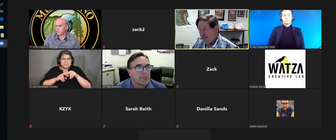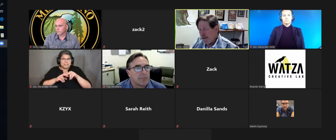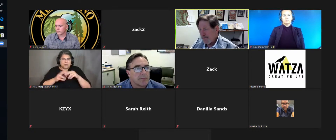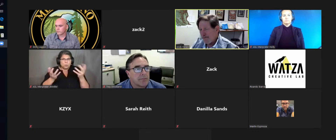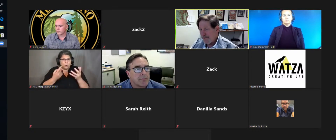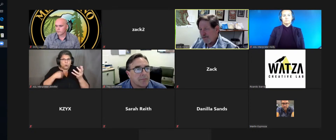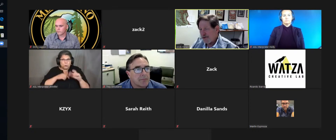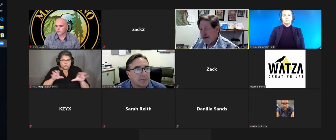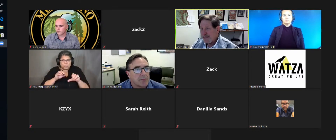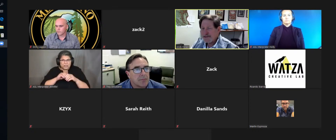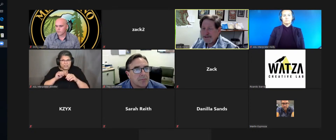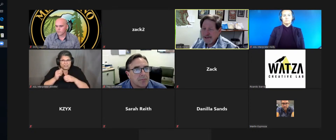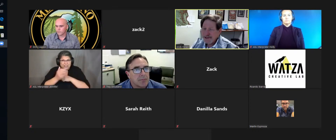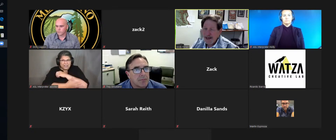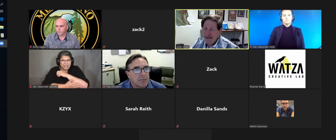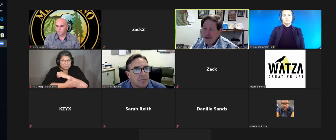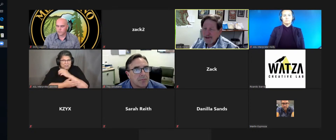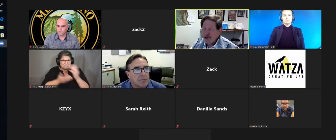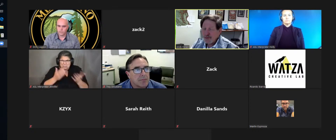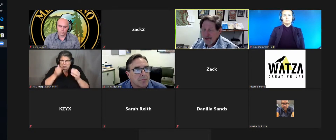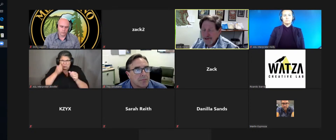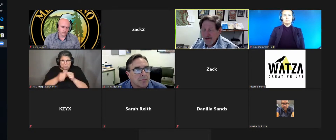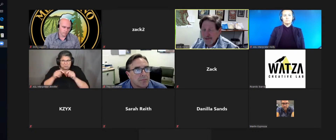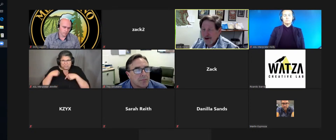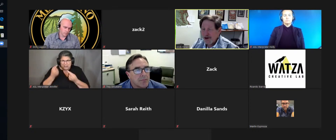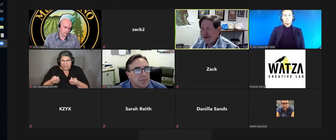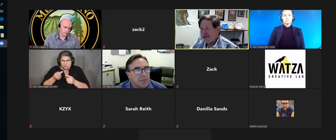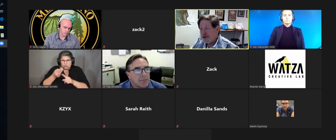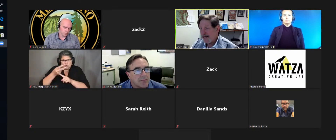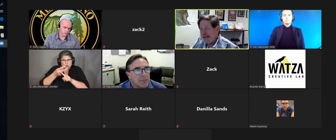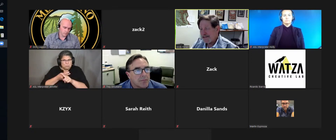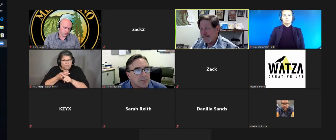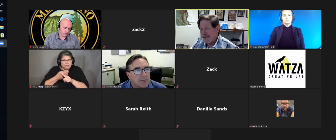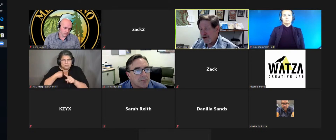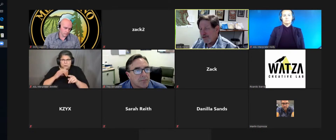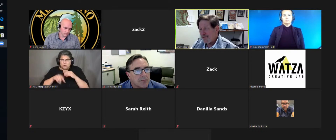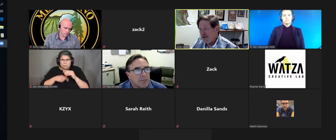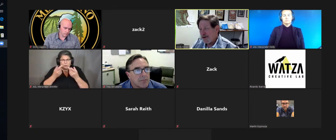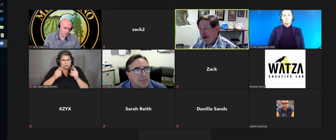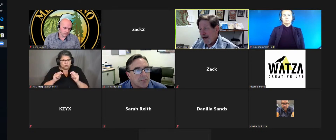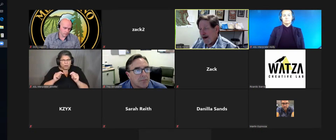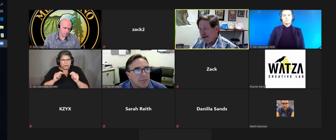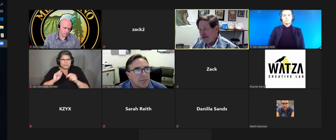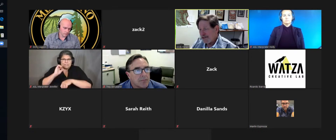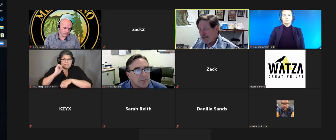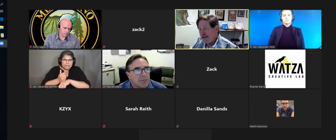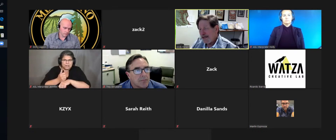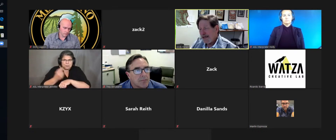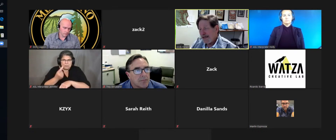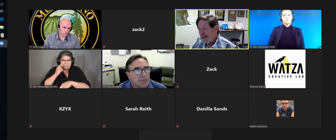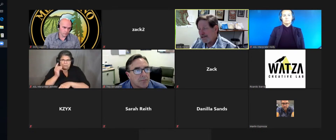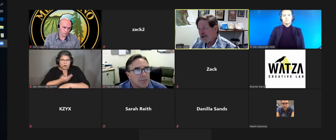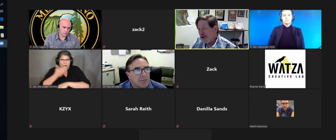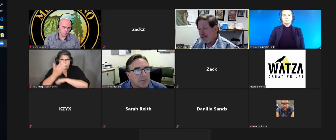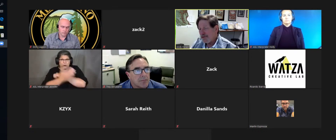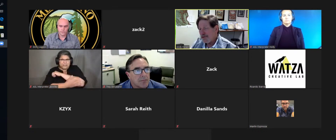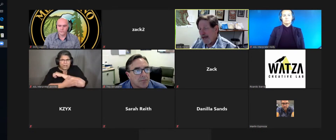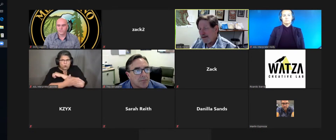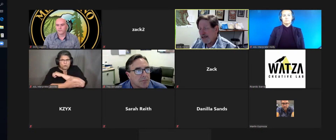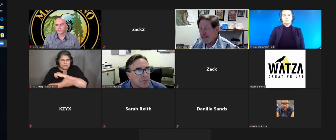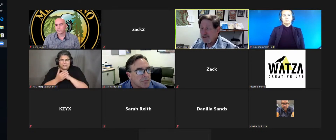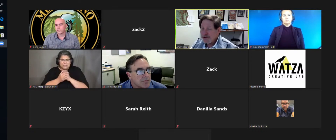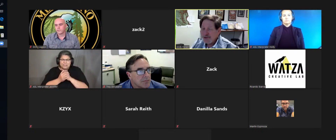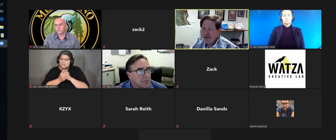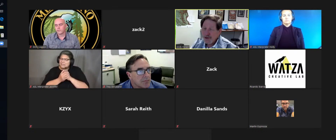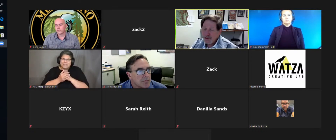you probably remember, for the last probably 2 months, I've been talking about trying to get something going for our county. It has to go through